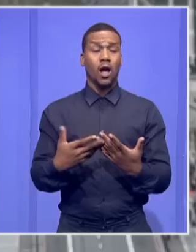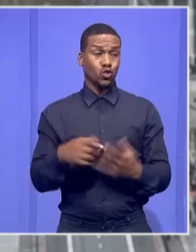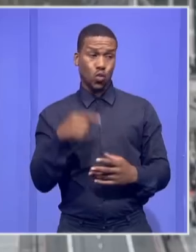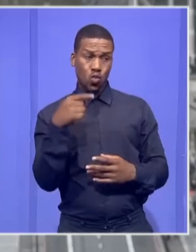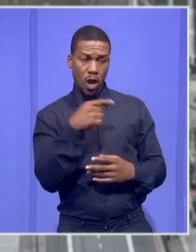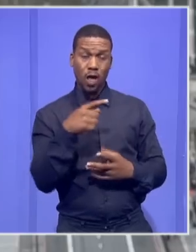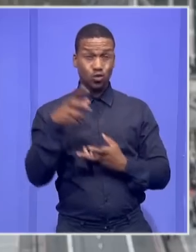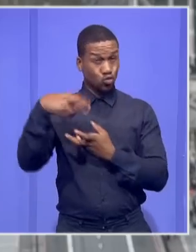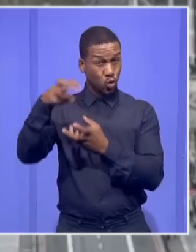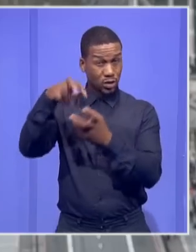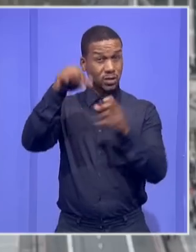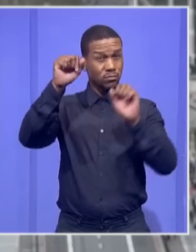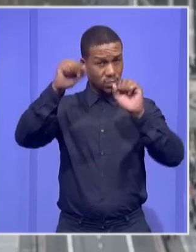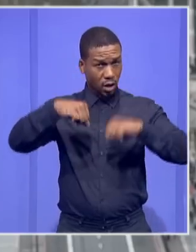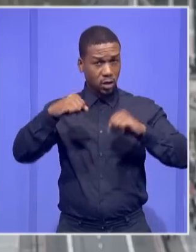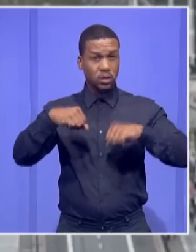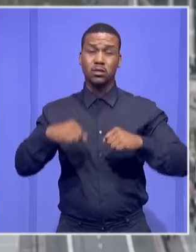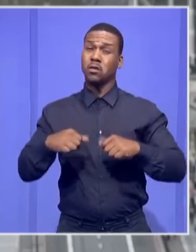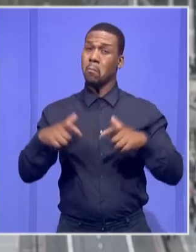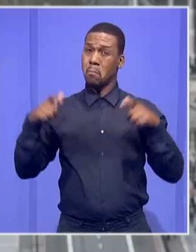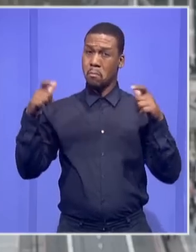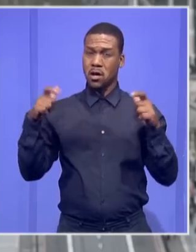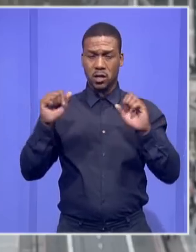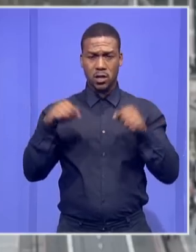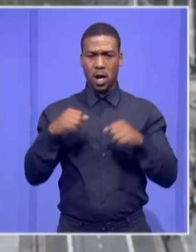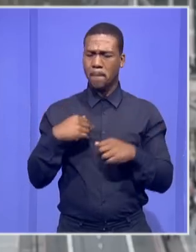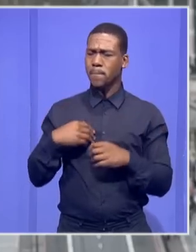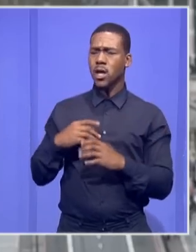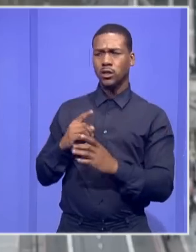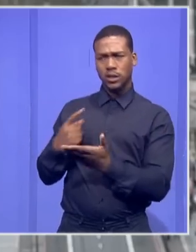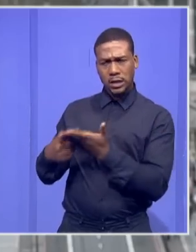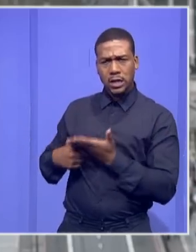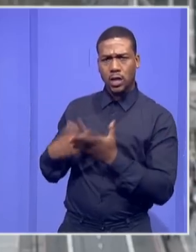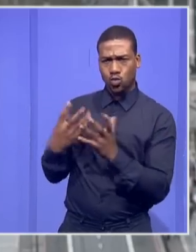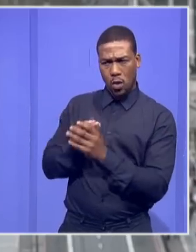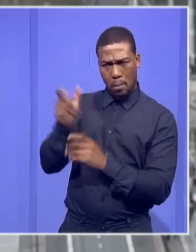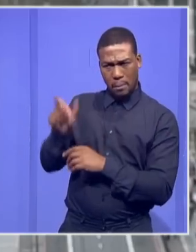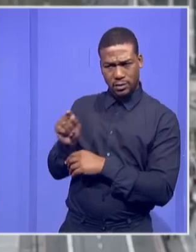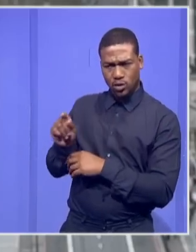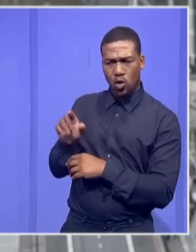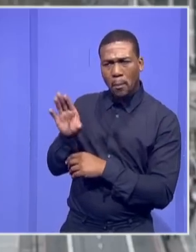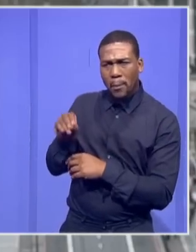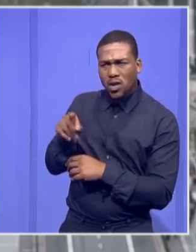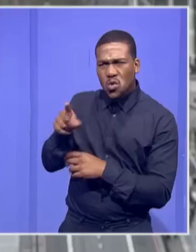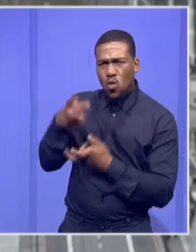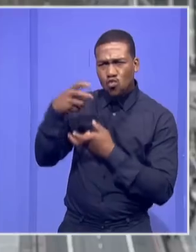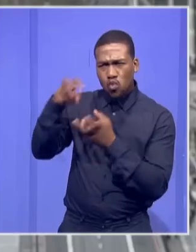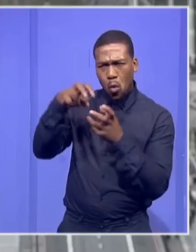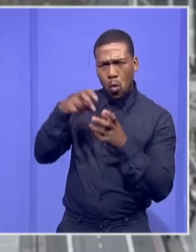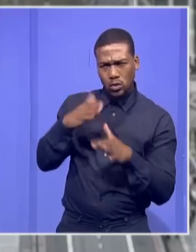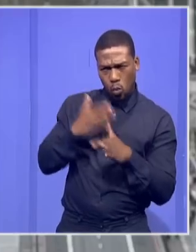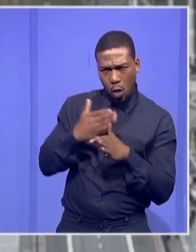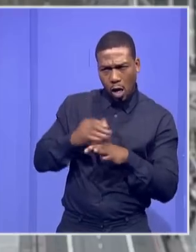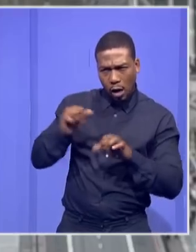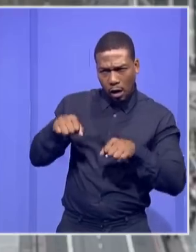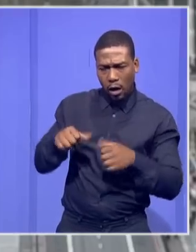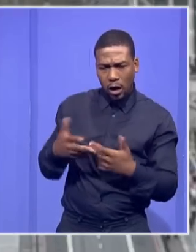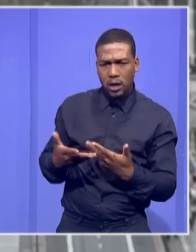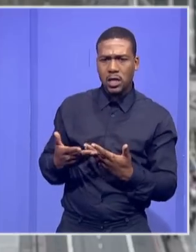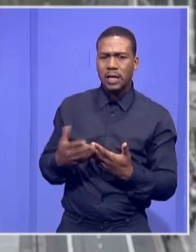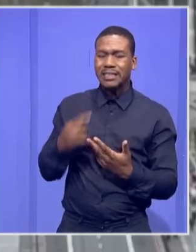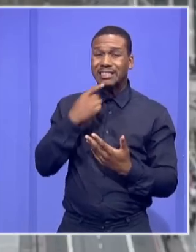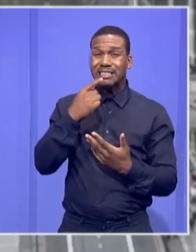talking to someone from Visit Britain, the major tourist agency here, who said that the royal family is a